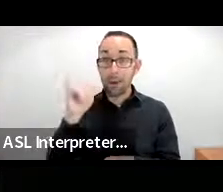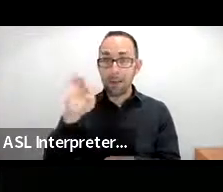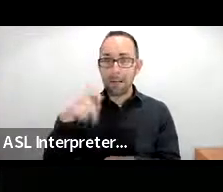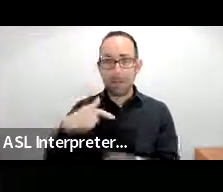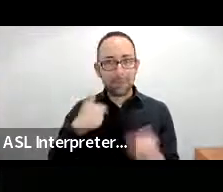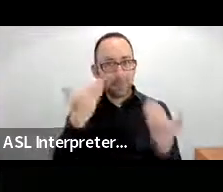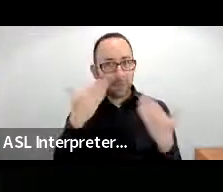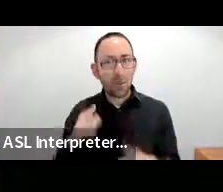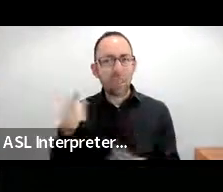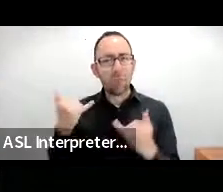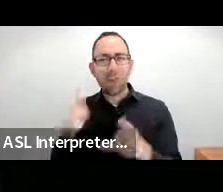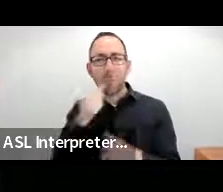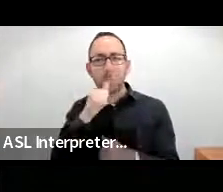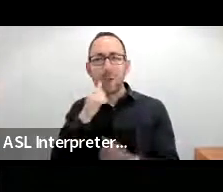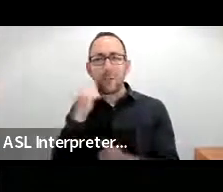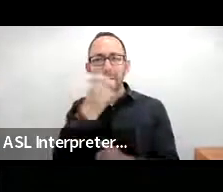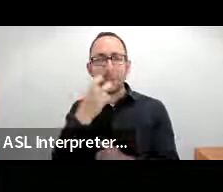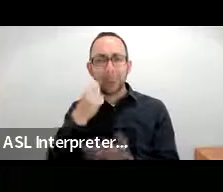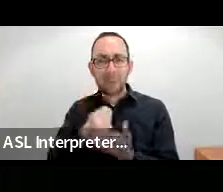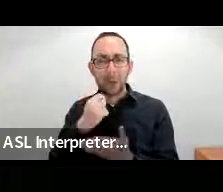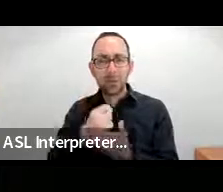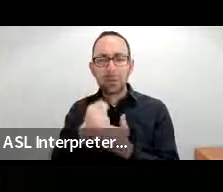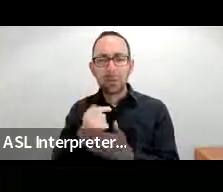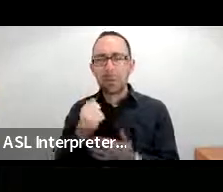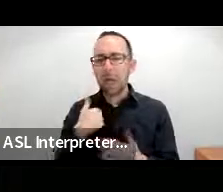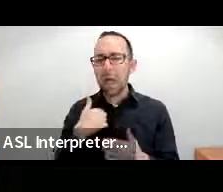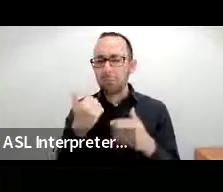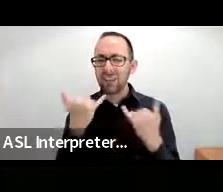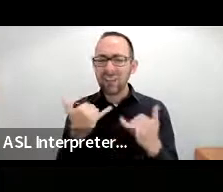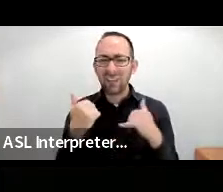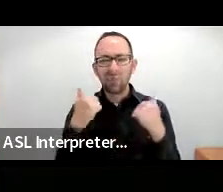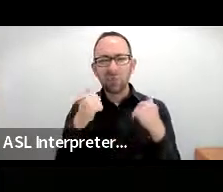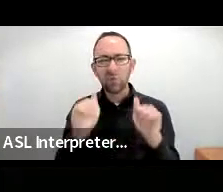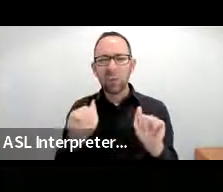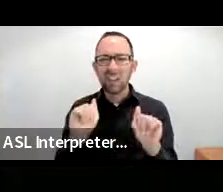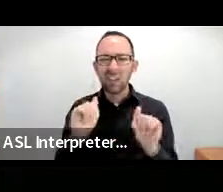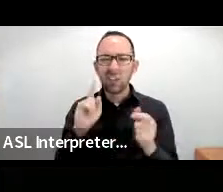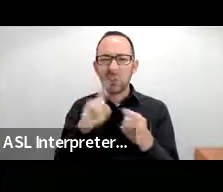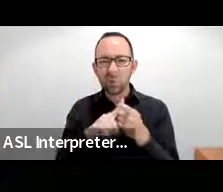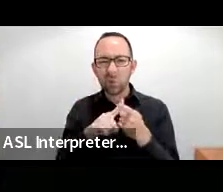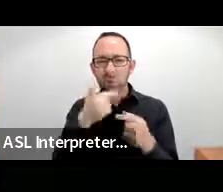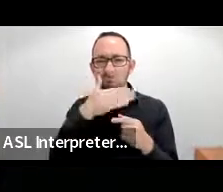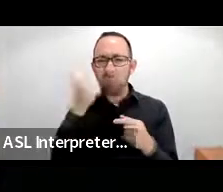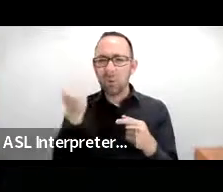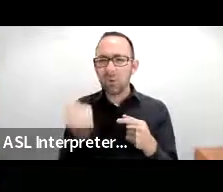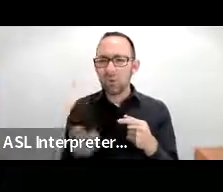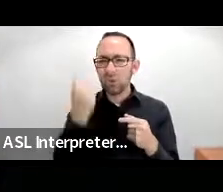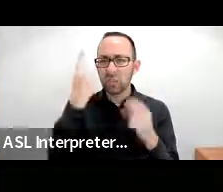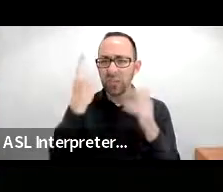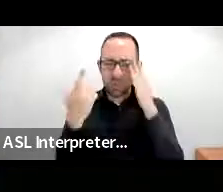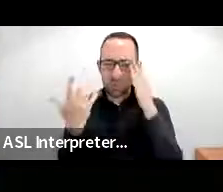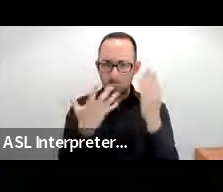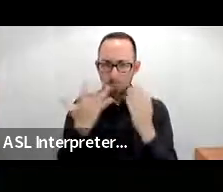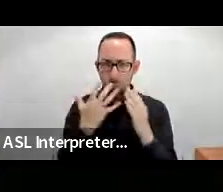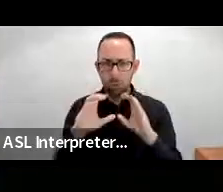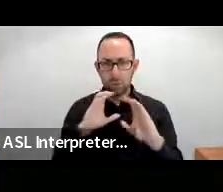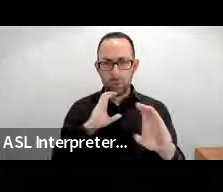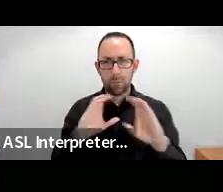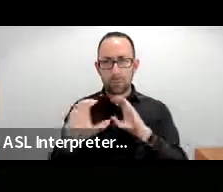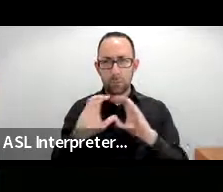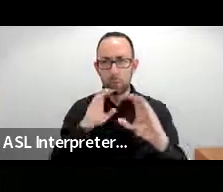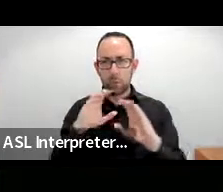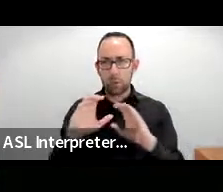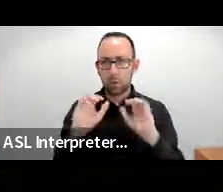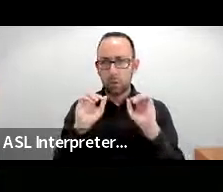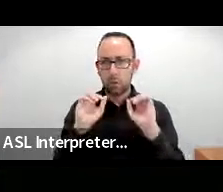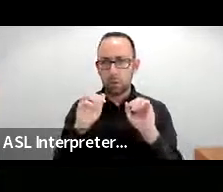in private speech therapy. So I was just trying to kind of understand what kind of communication there could